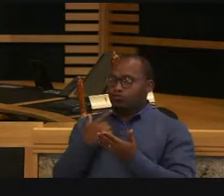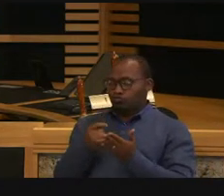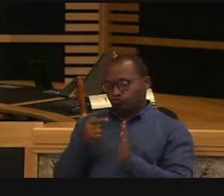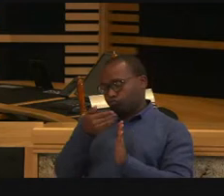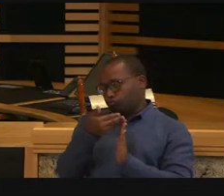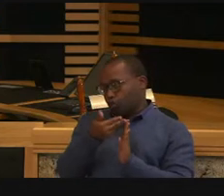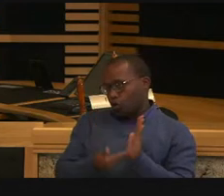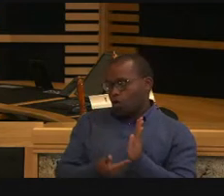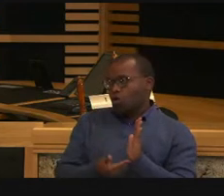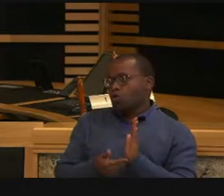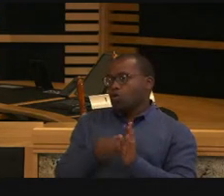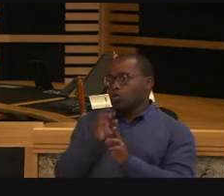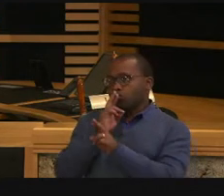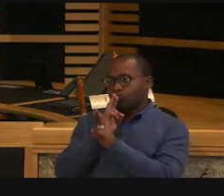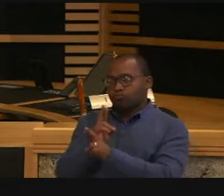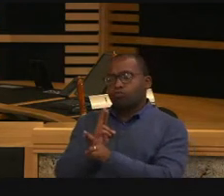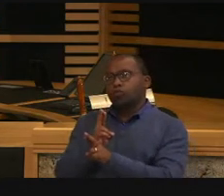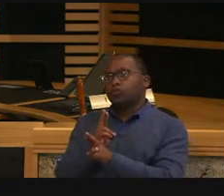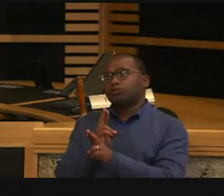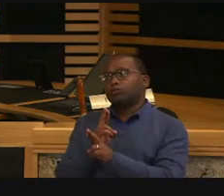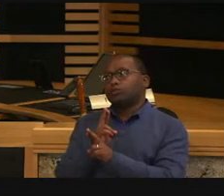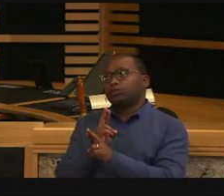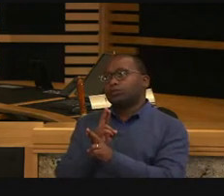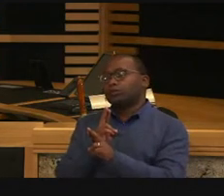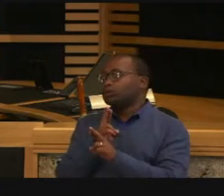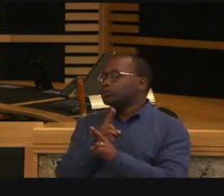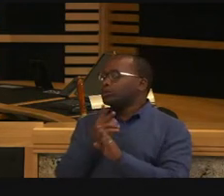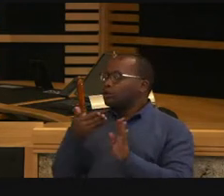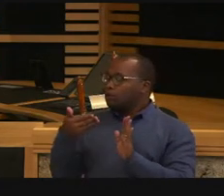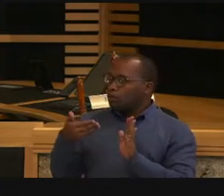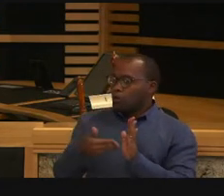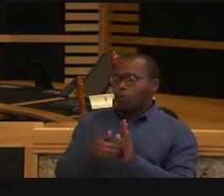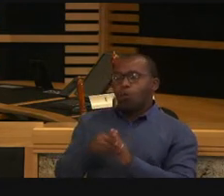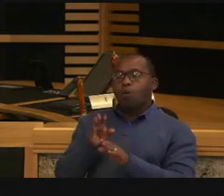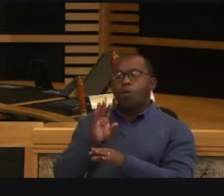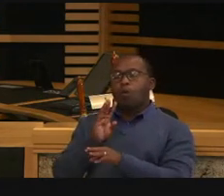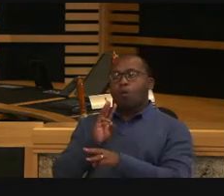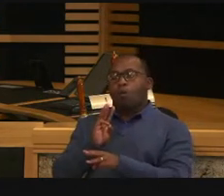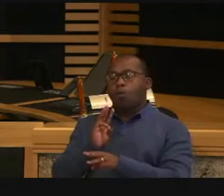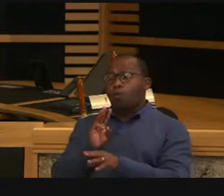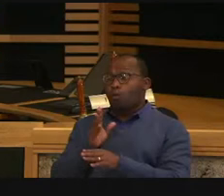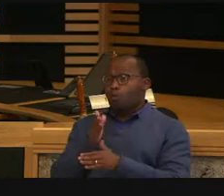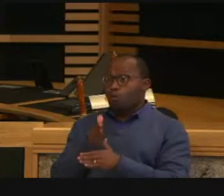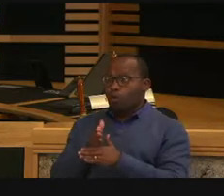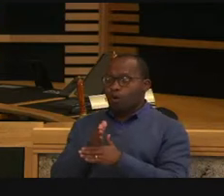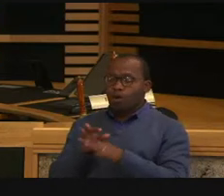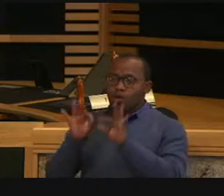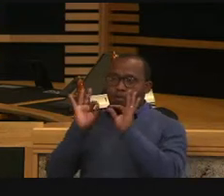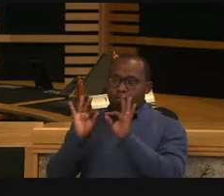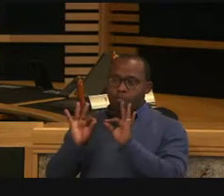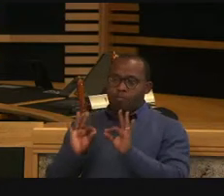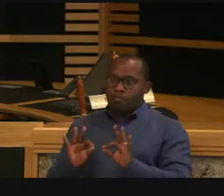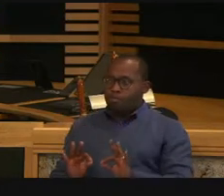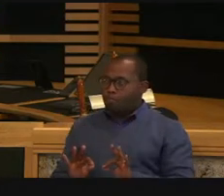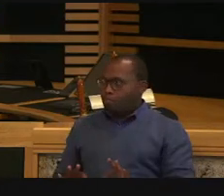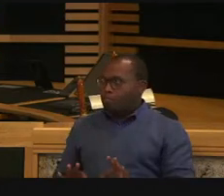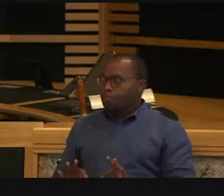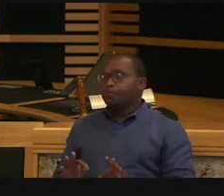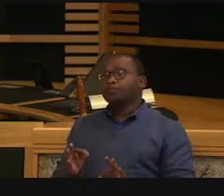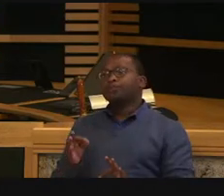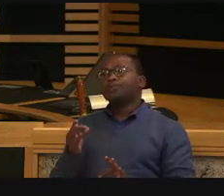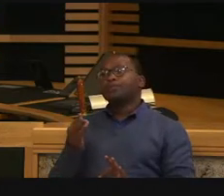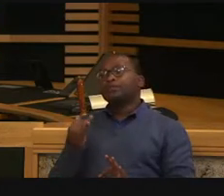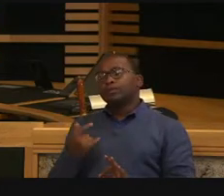report. We are giving the time frame to respond to all the